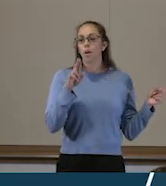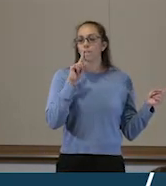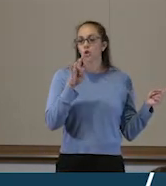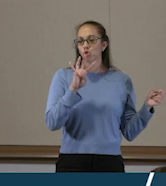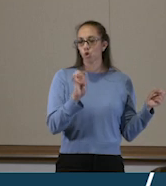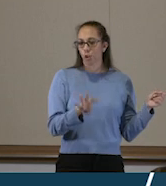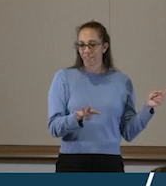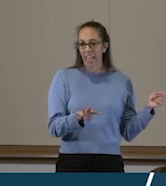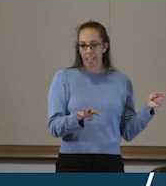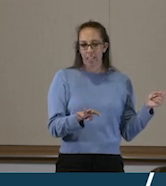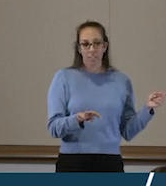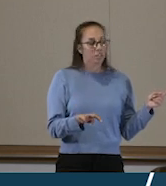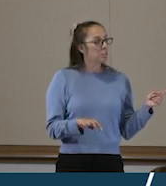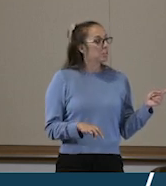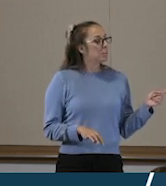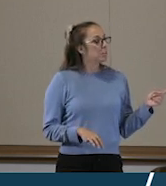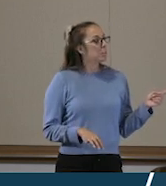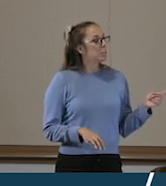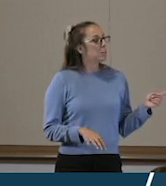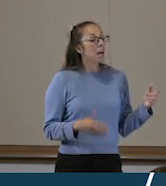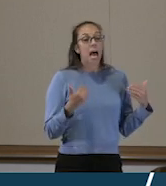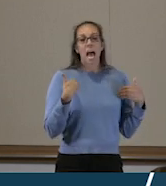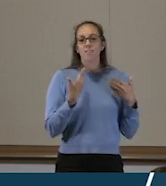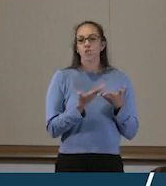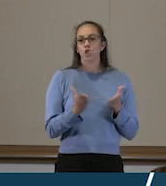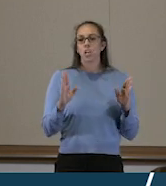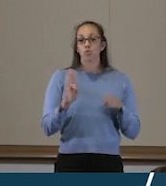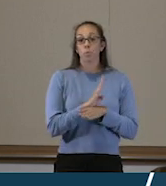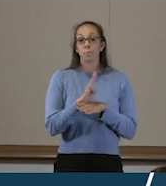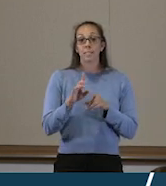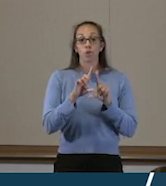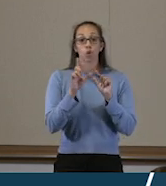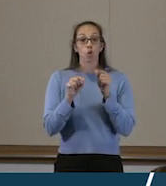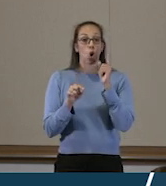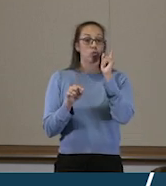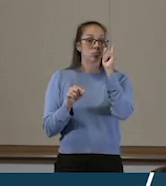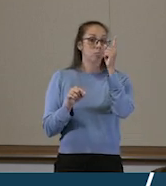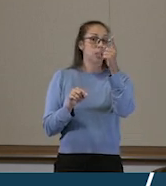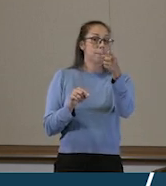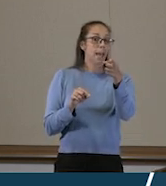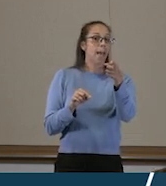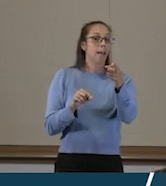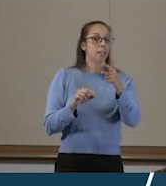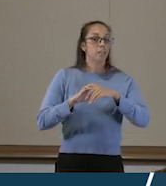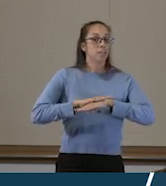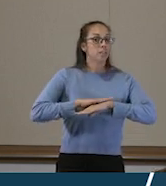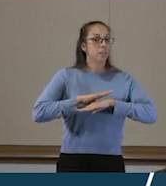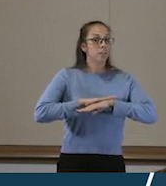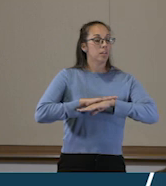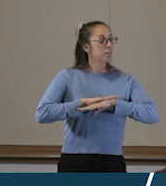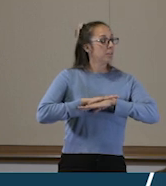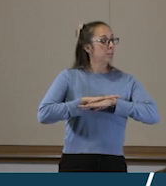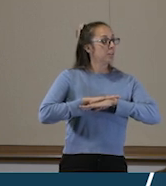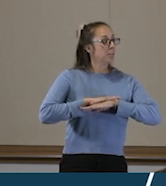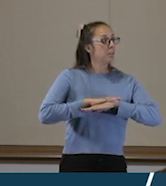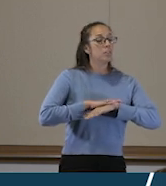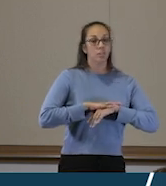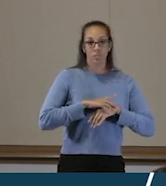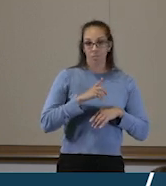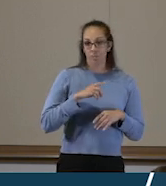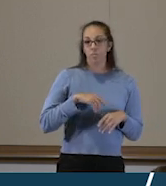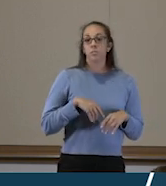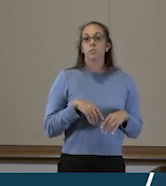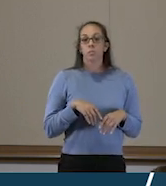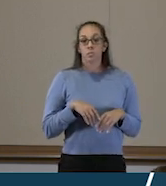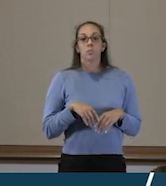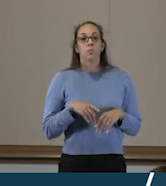survey. I have some general business cards that are back on I believe, the table back